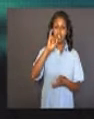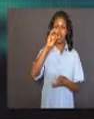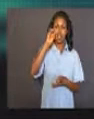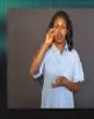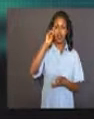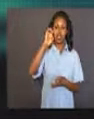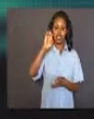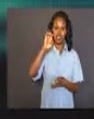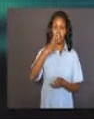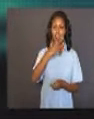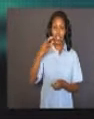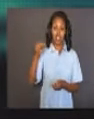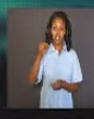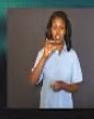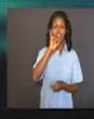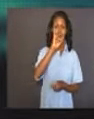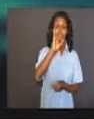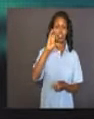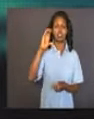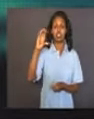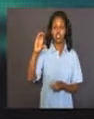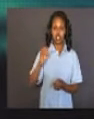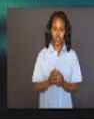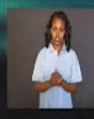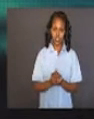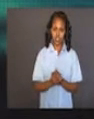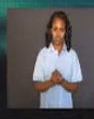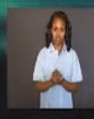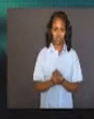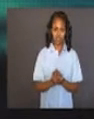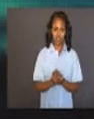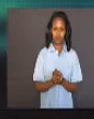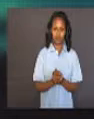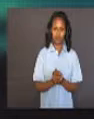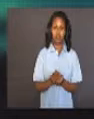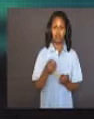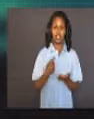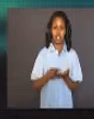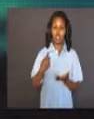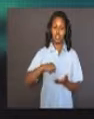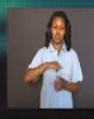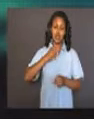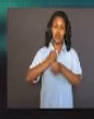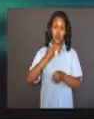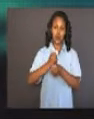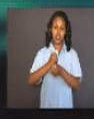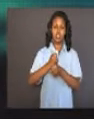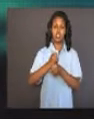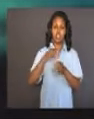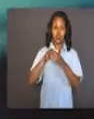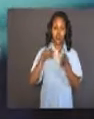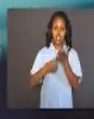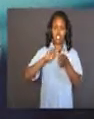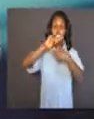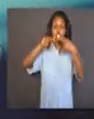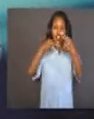diodes, and integrated circuits. As we work through this